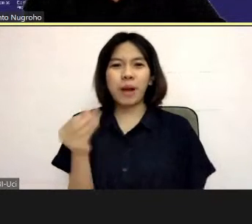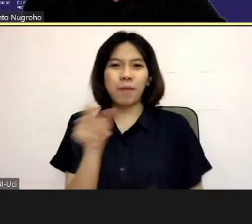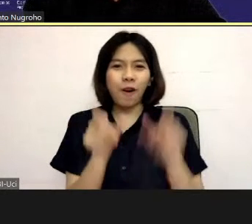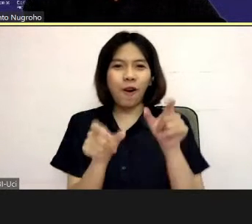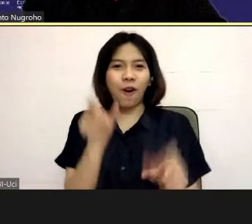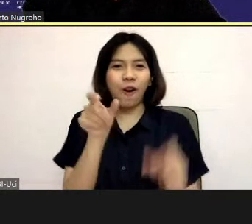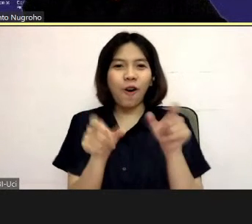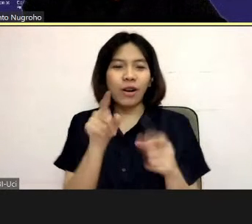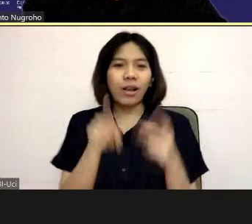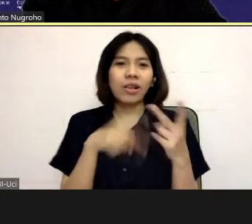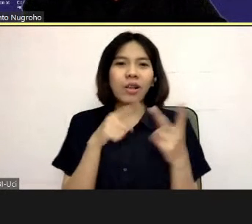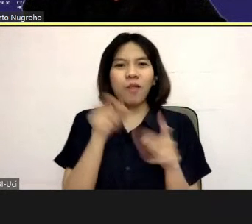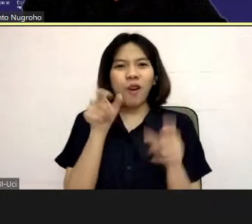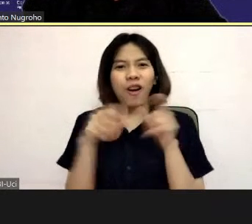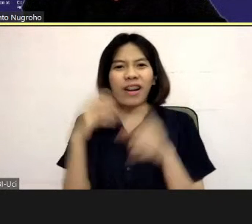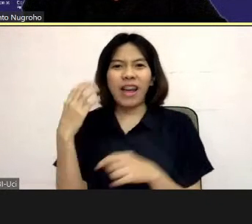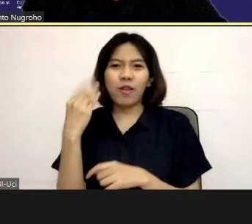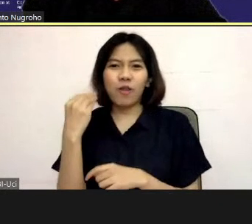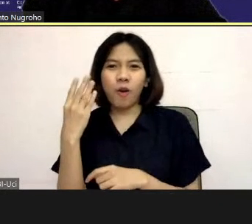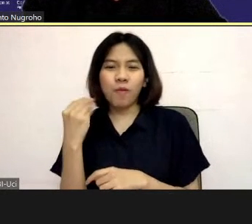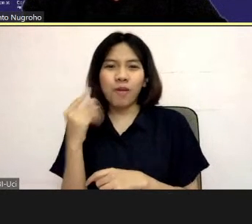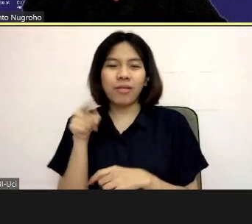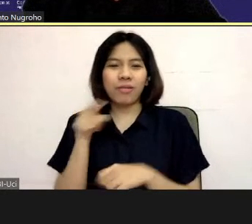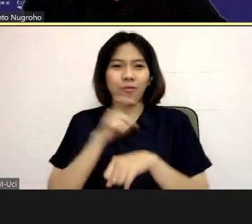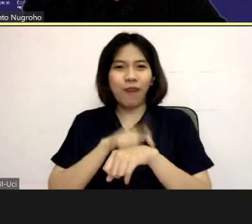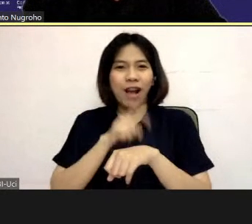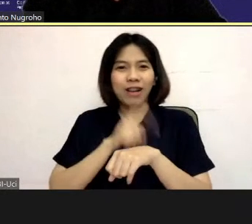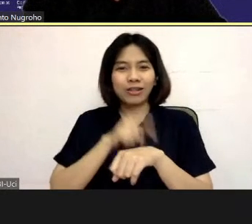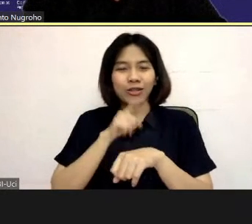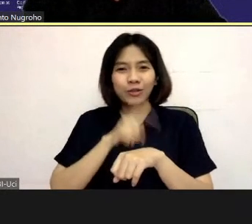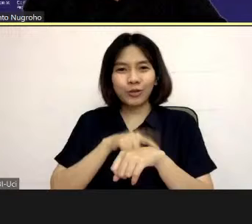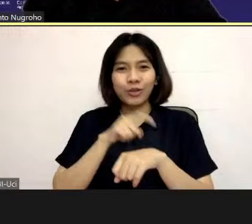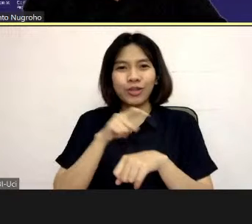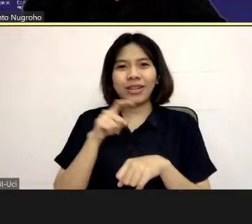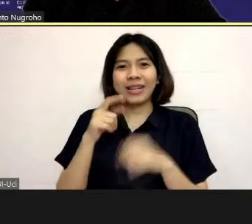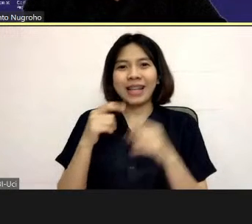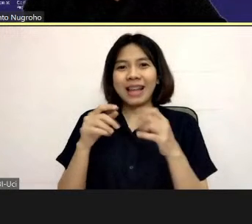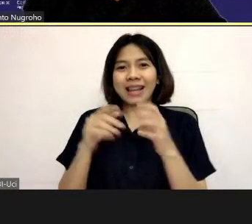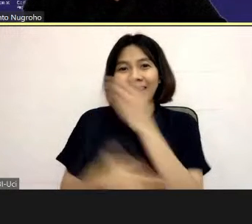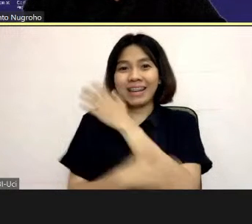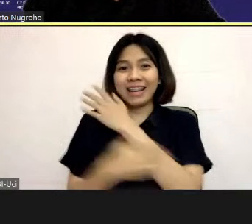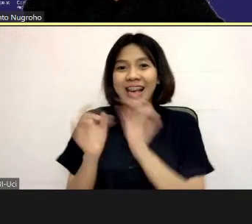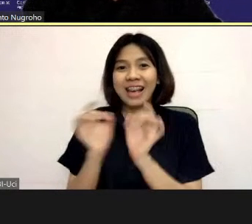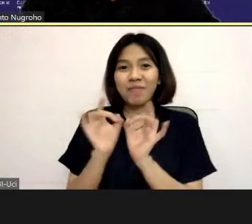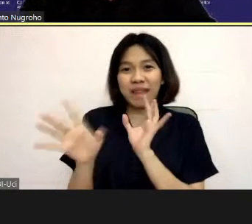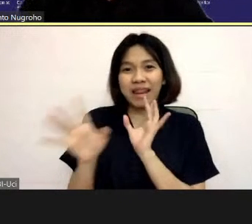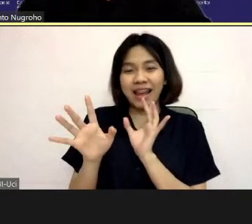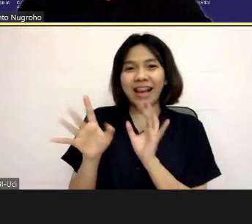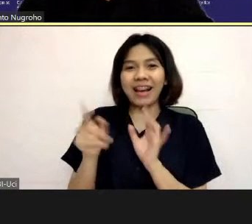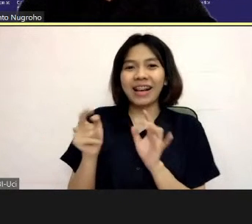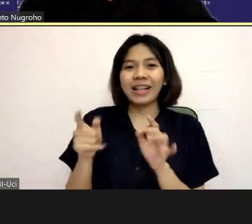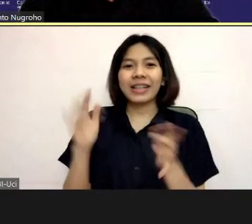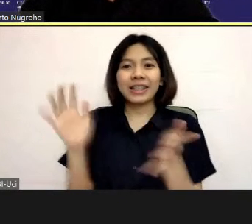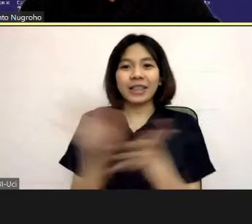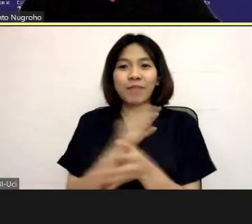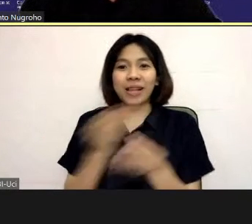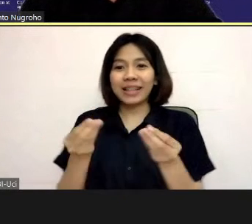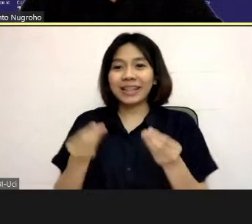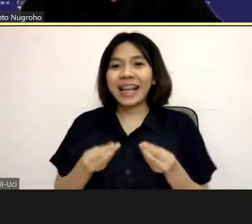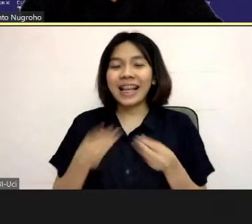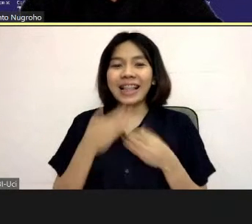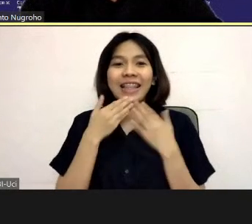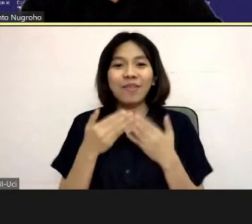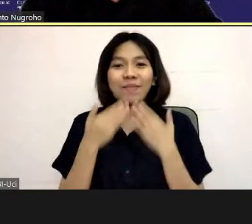zone. Thank you for the opportunity for me to present the priority issues of the C20 Sub-Working